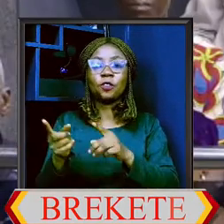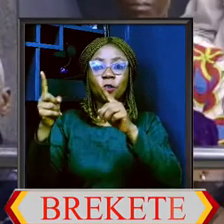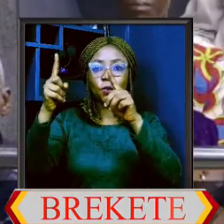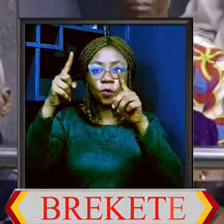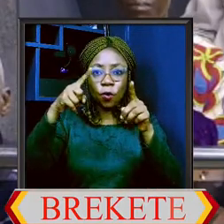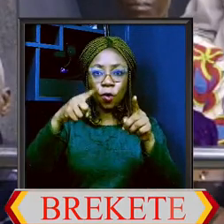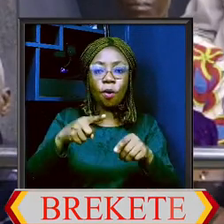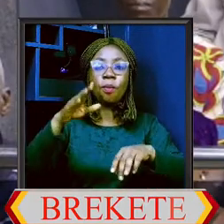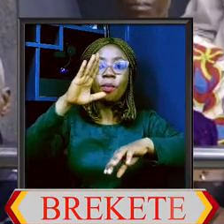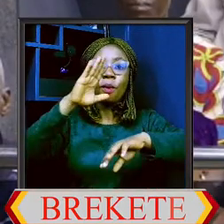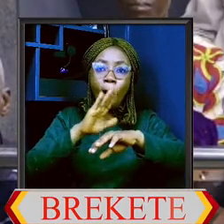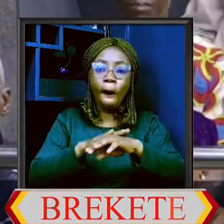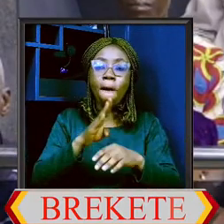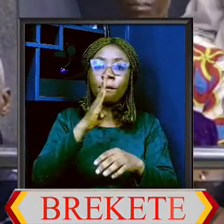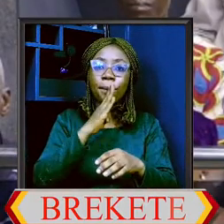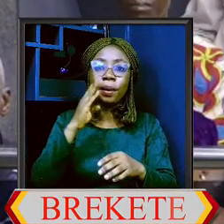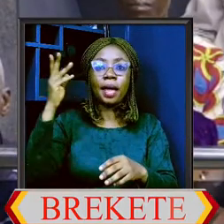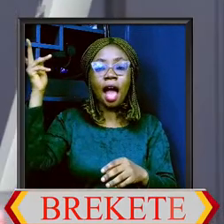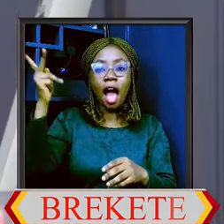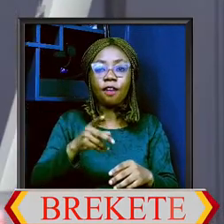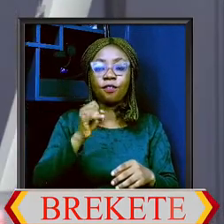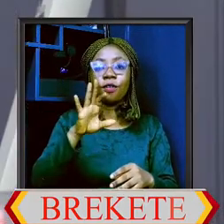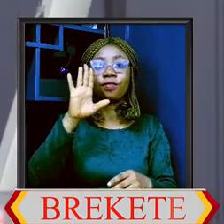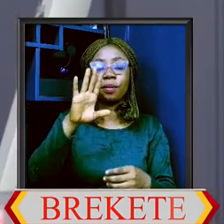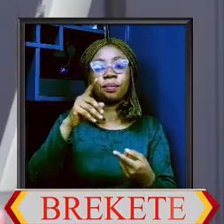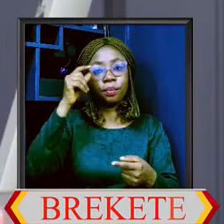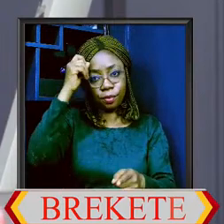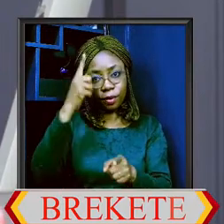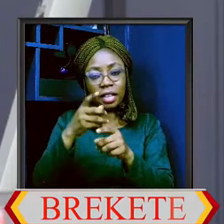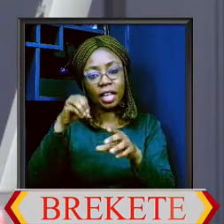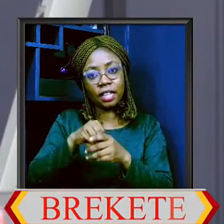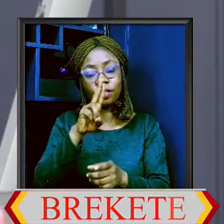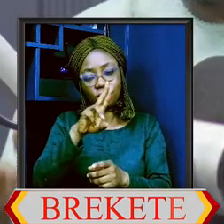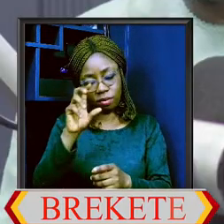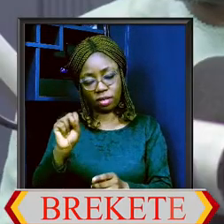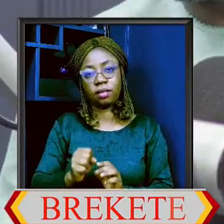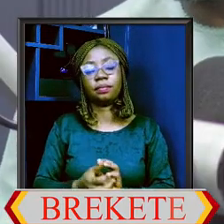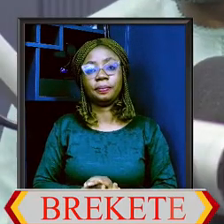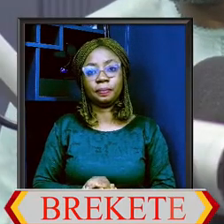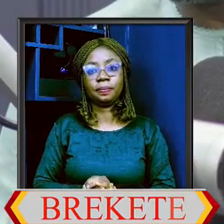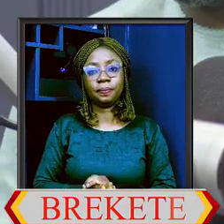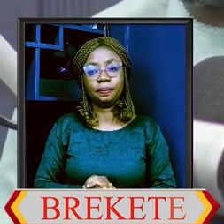brother from America Dallas hello good